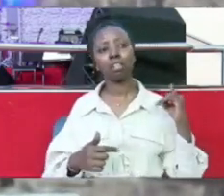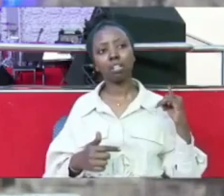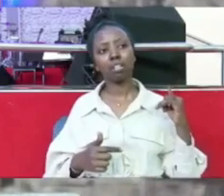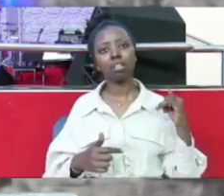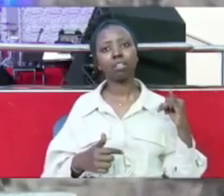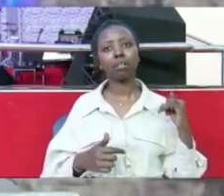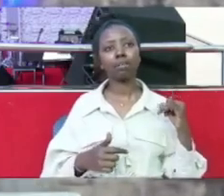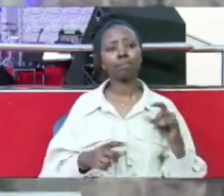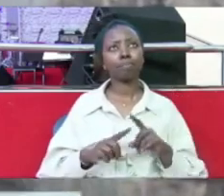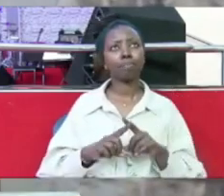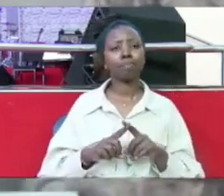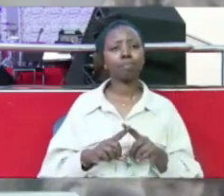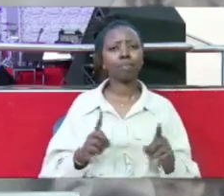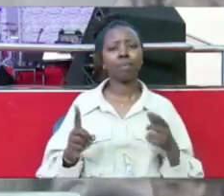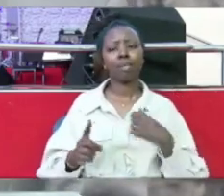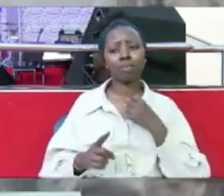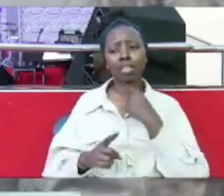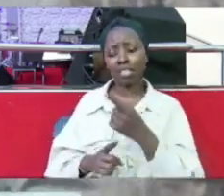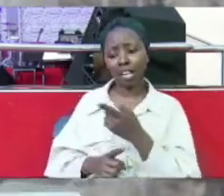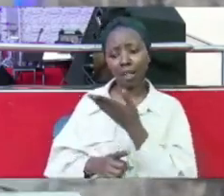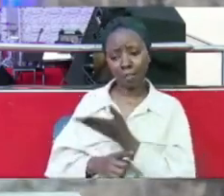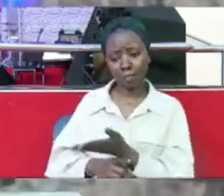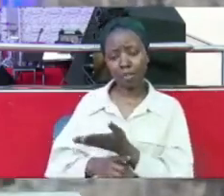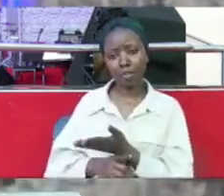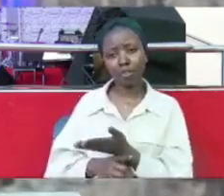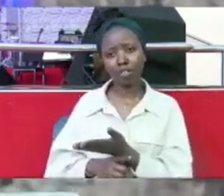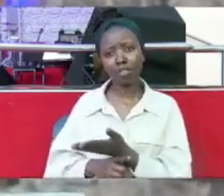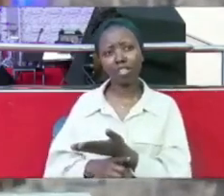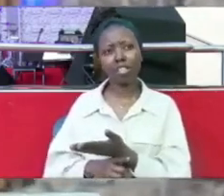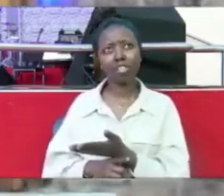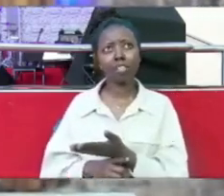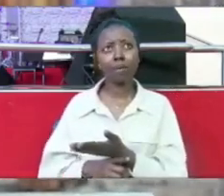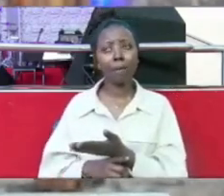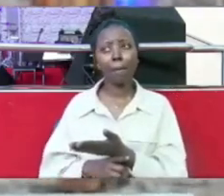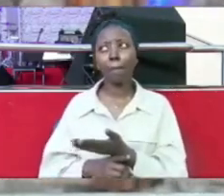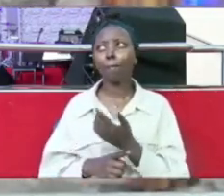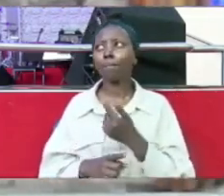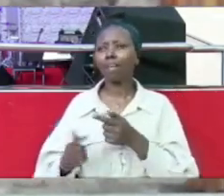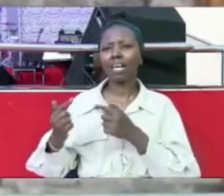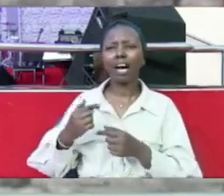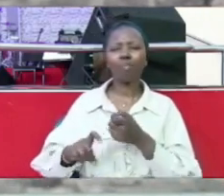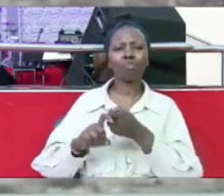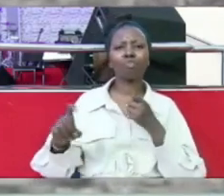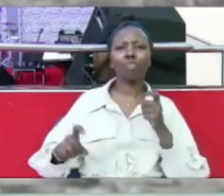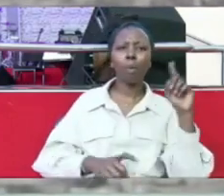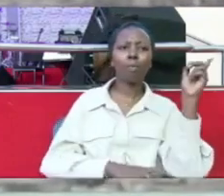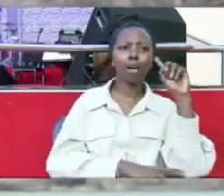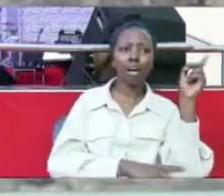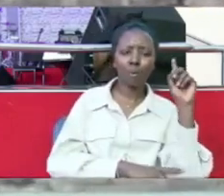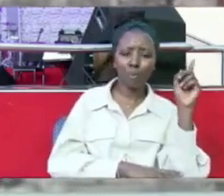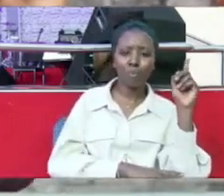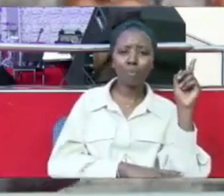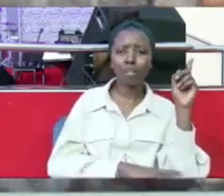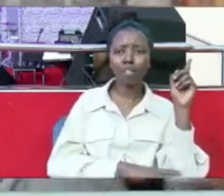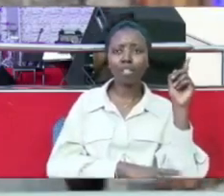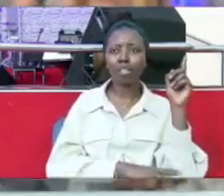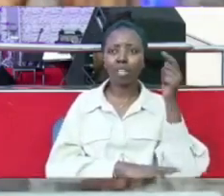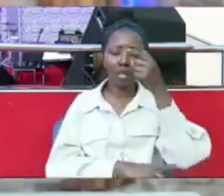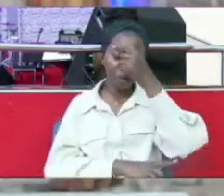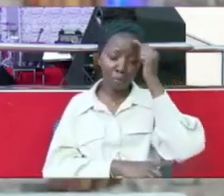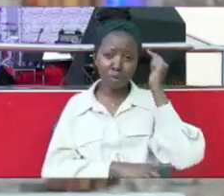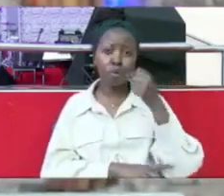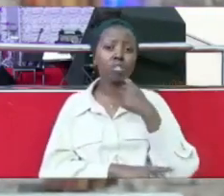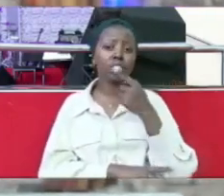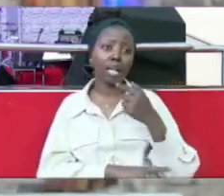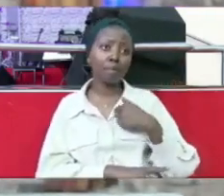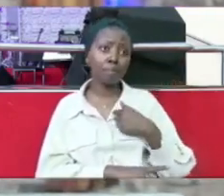yesterday. So, but I told him, I've come all the way from Nairobi. Because he informed me that the head